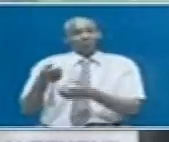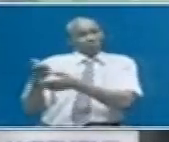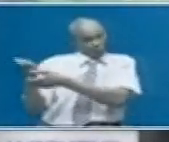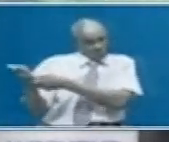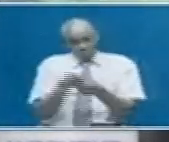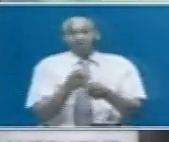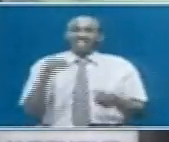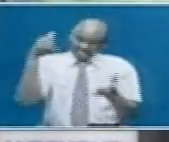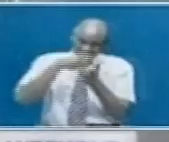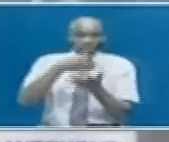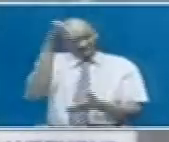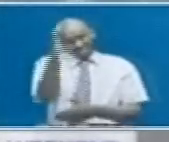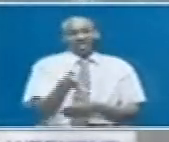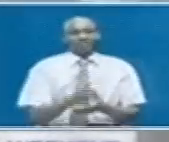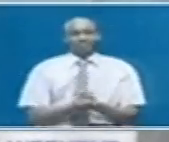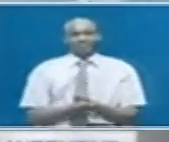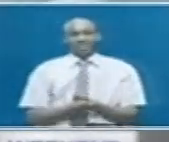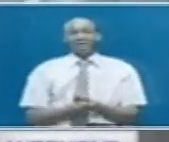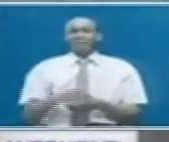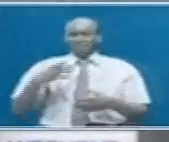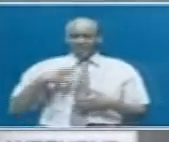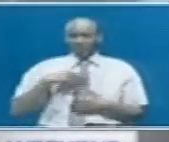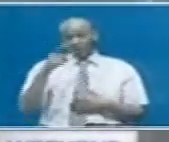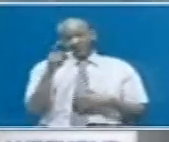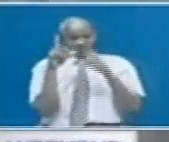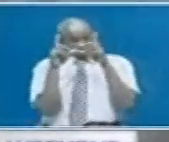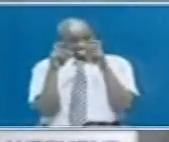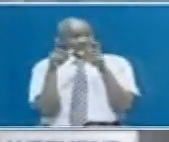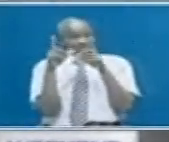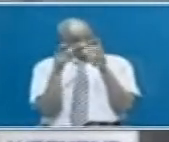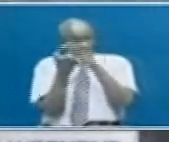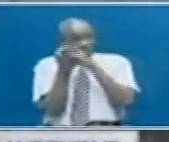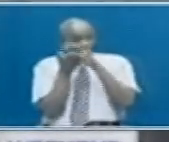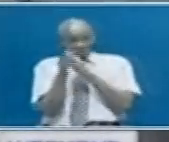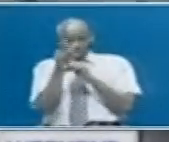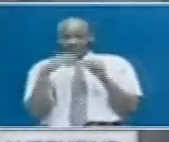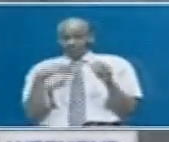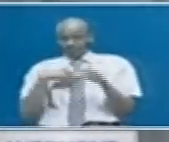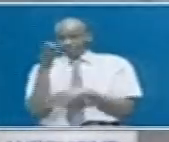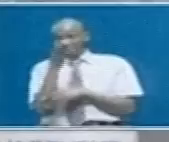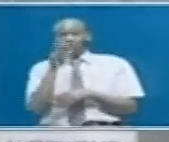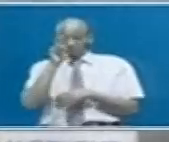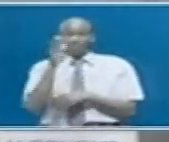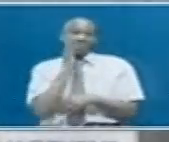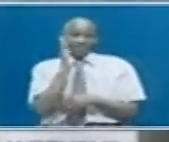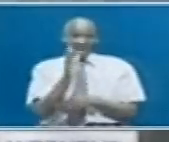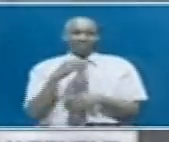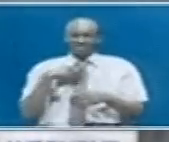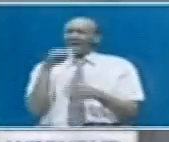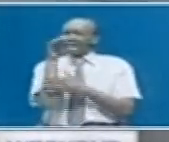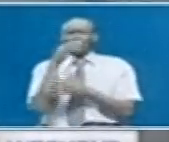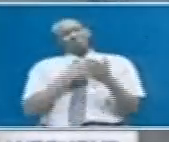na kumuingisha na yeye. Gory images taken by some of the witnesses at the scene show Meshack's mother begging for a